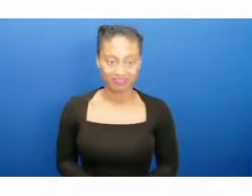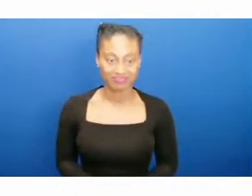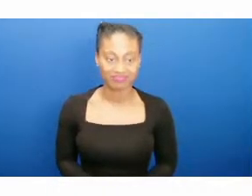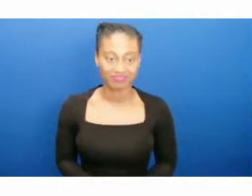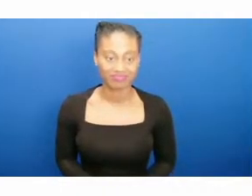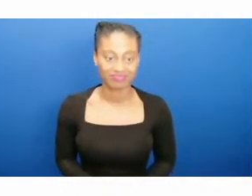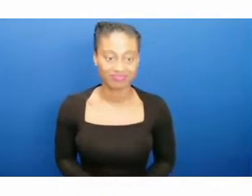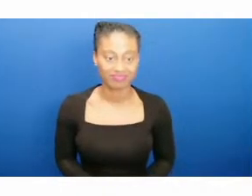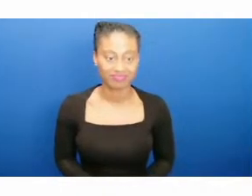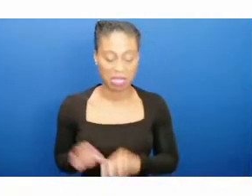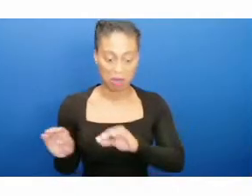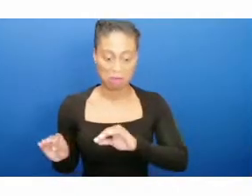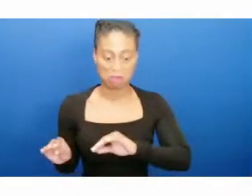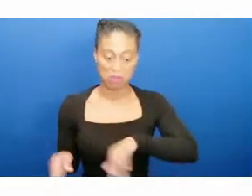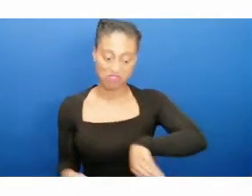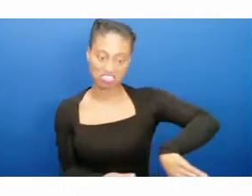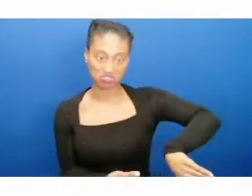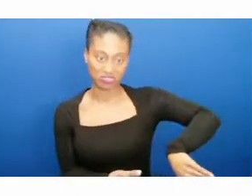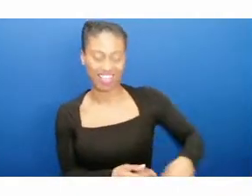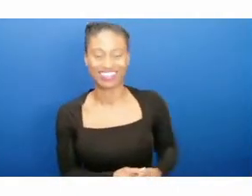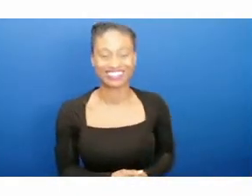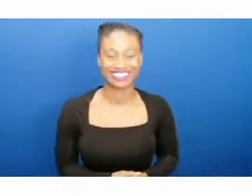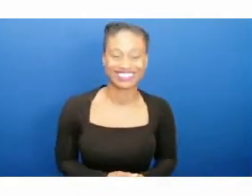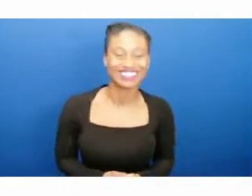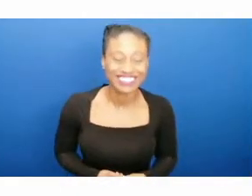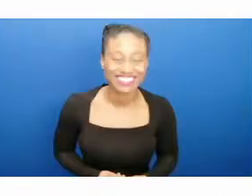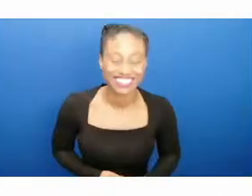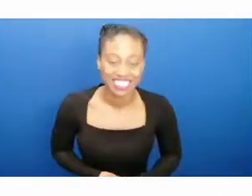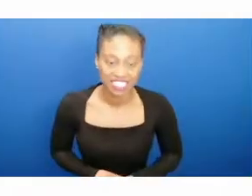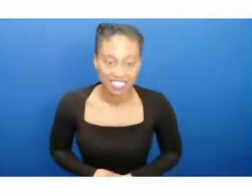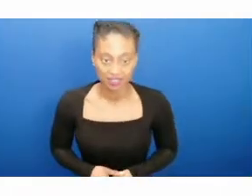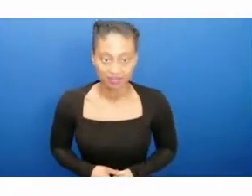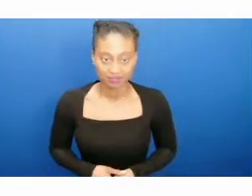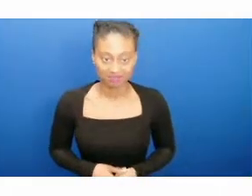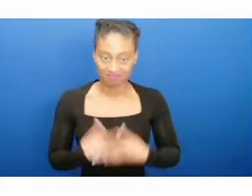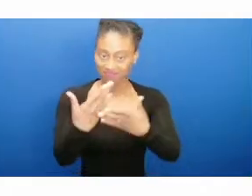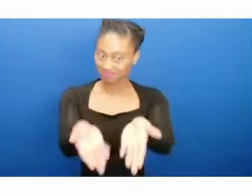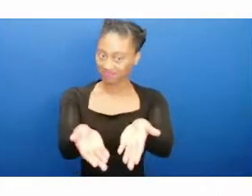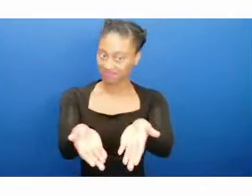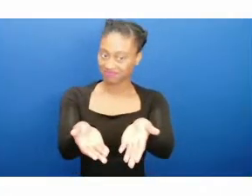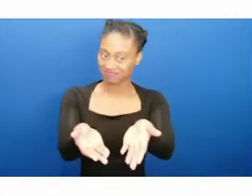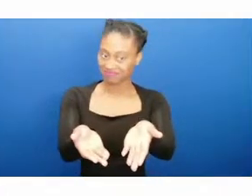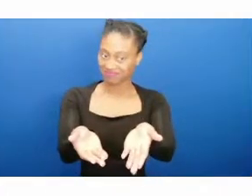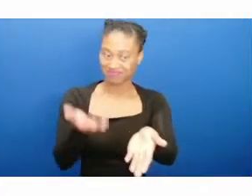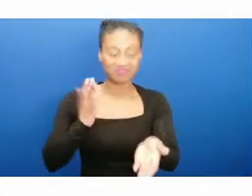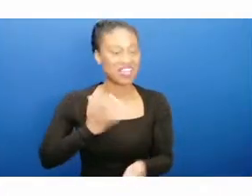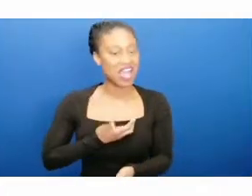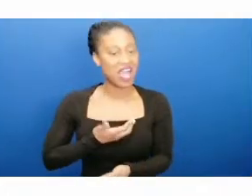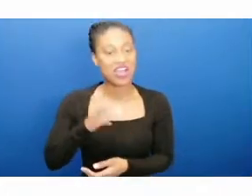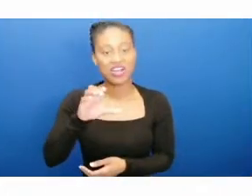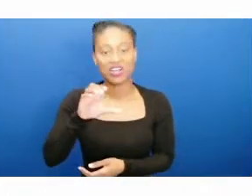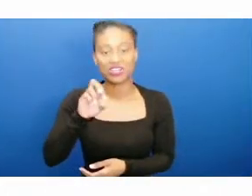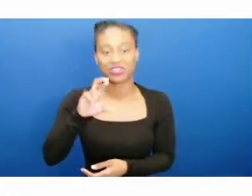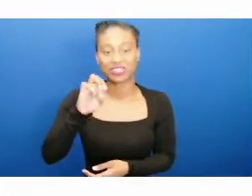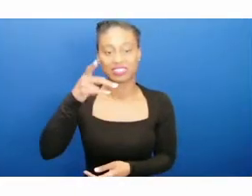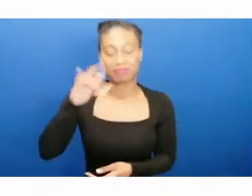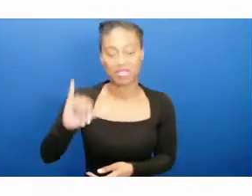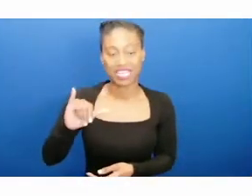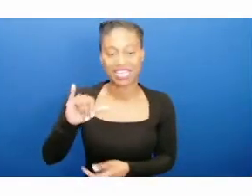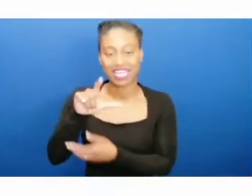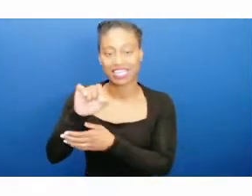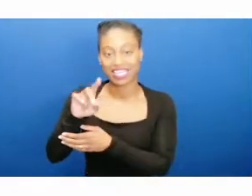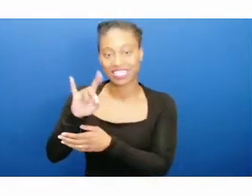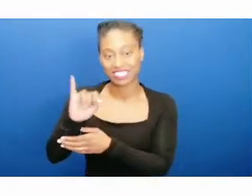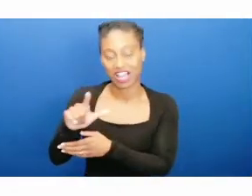right. Move this to the side, our plate out of the way. And here we have it, our crispy lentil and sweet